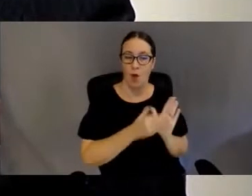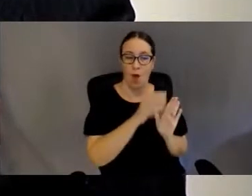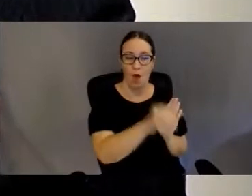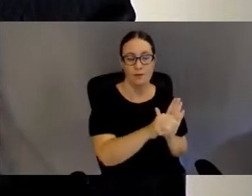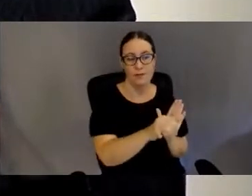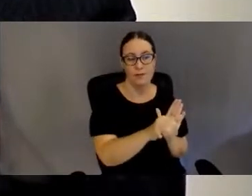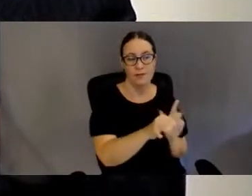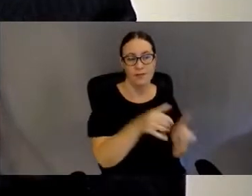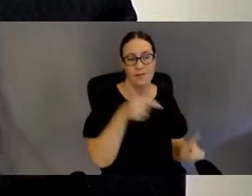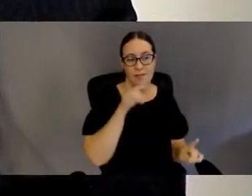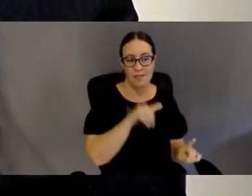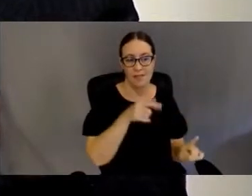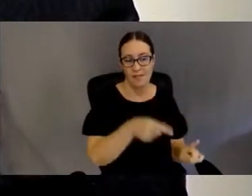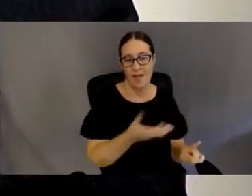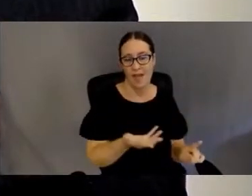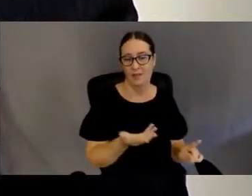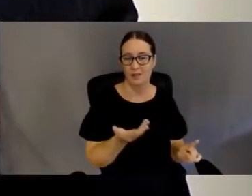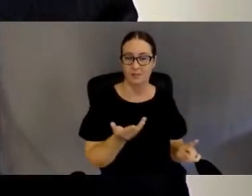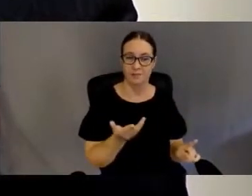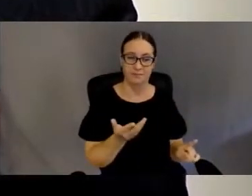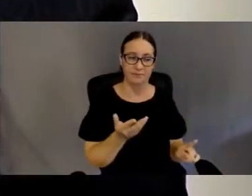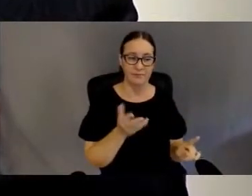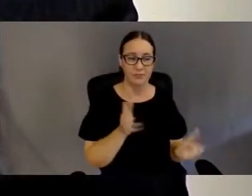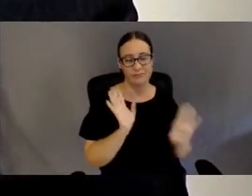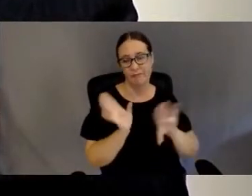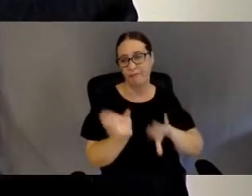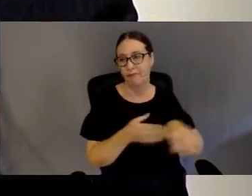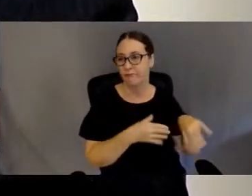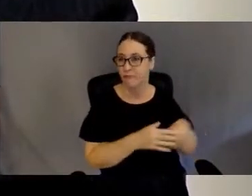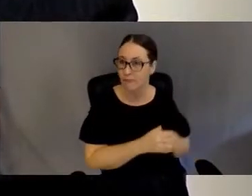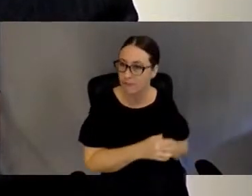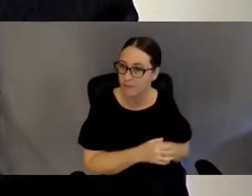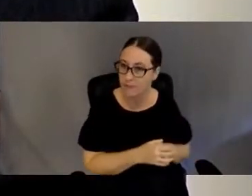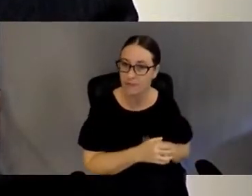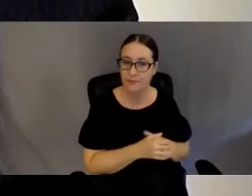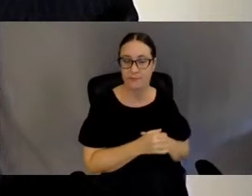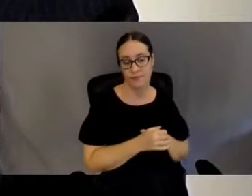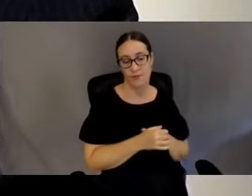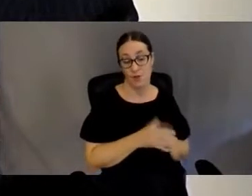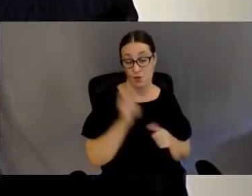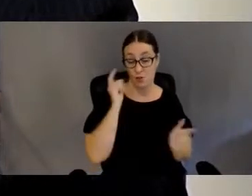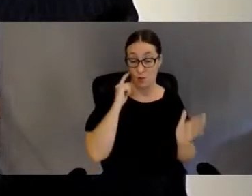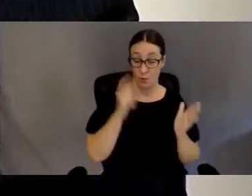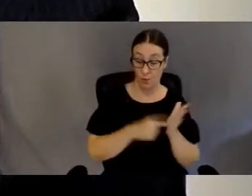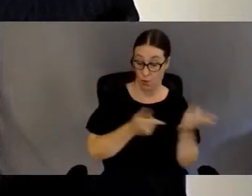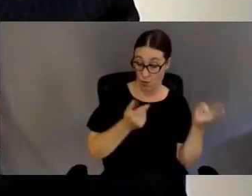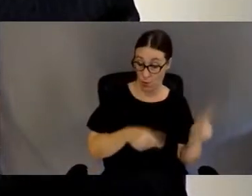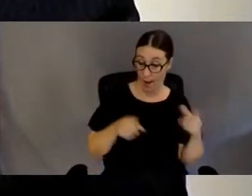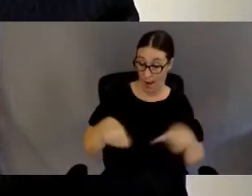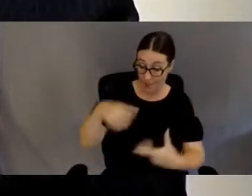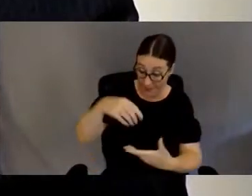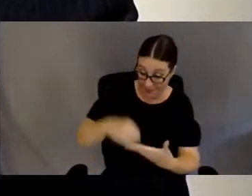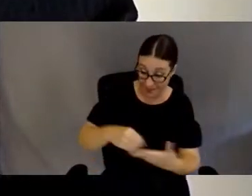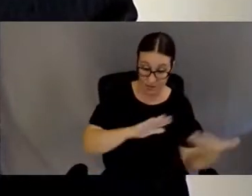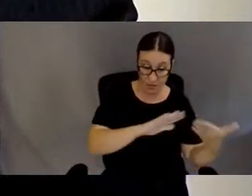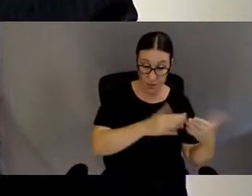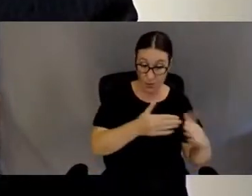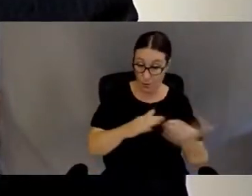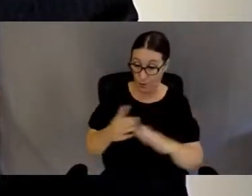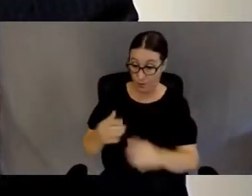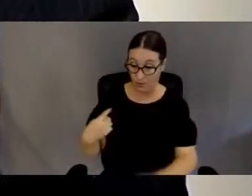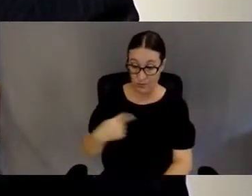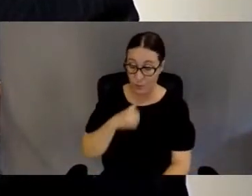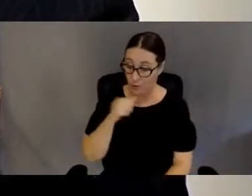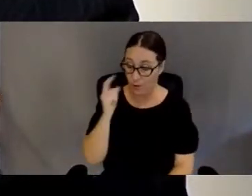of a look-see, because when we look at what's happening in many of our communities, we don't see